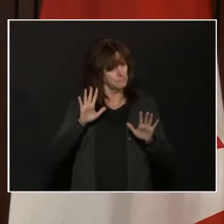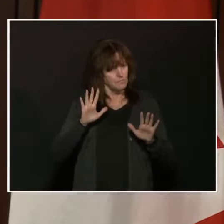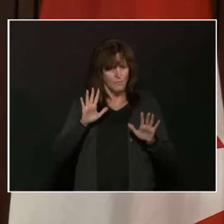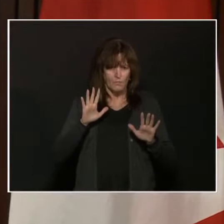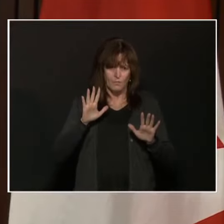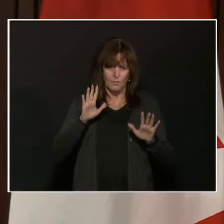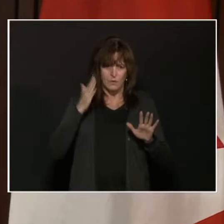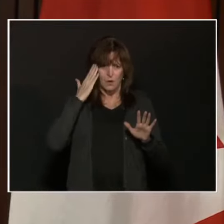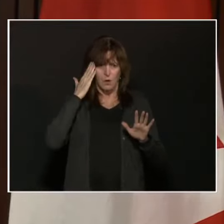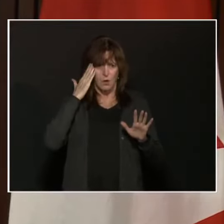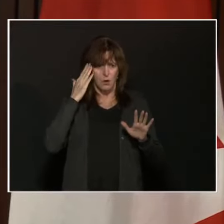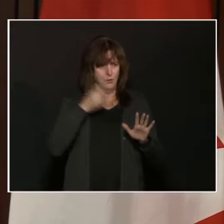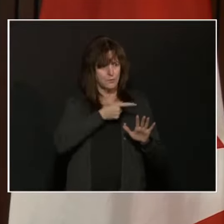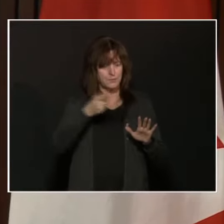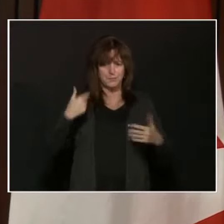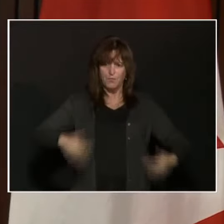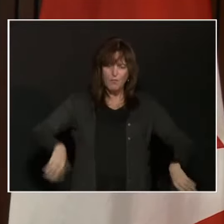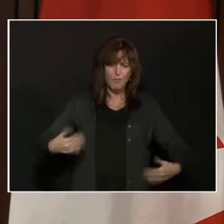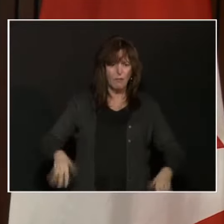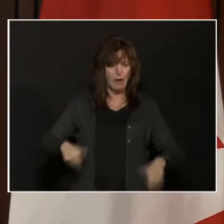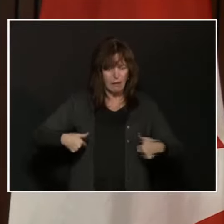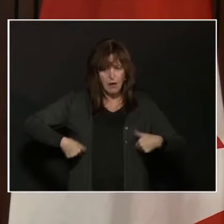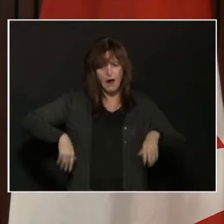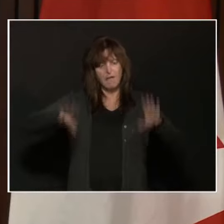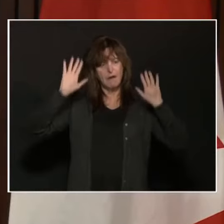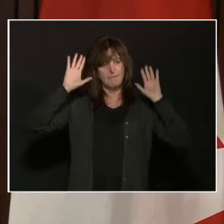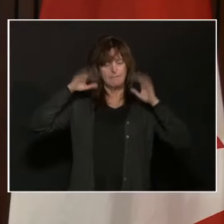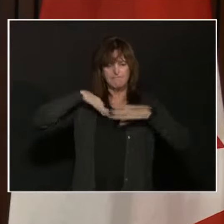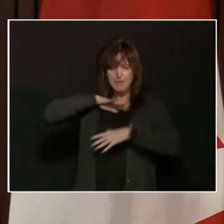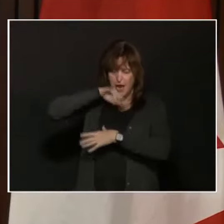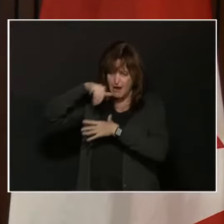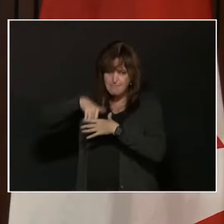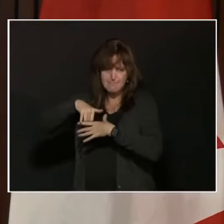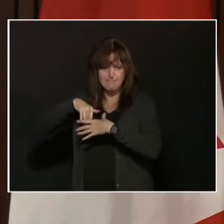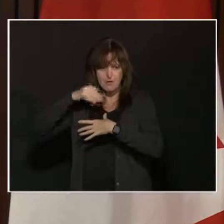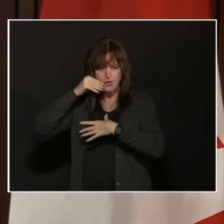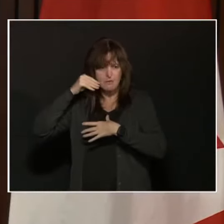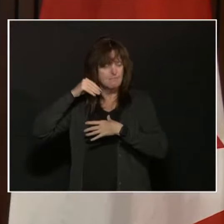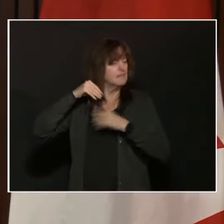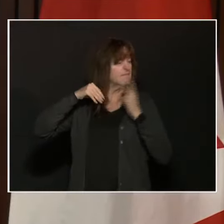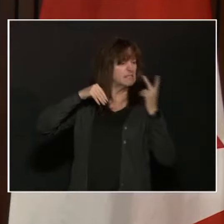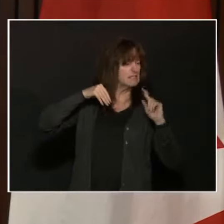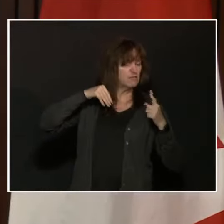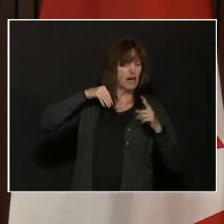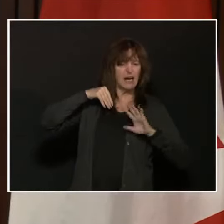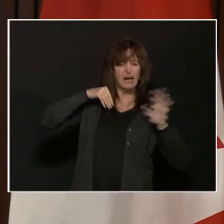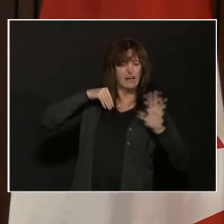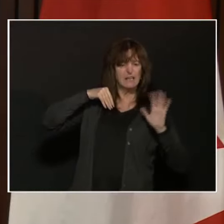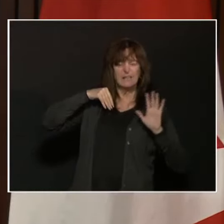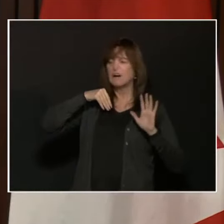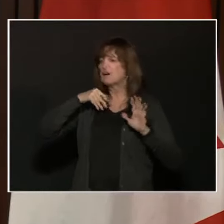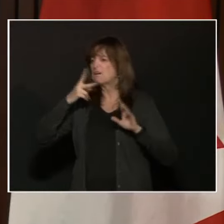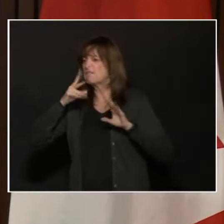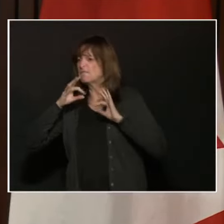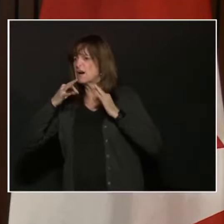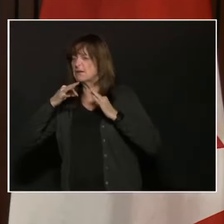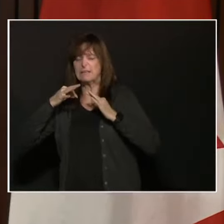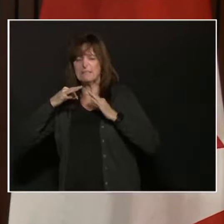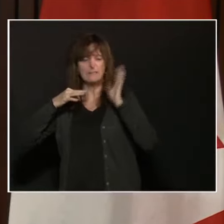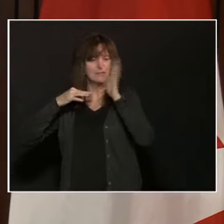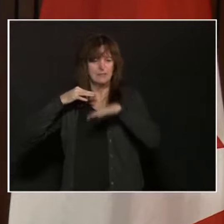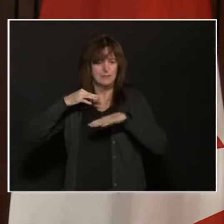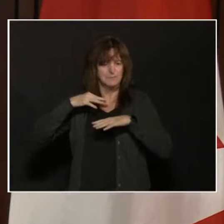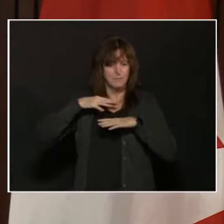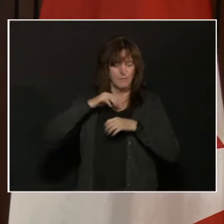sacrifices and many hard choices about seeing friends, about seeing loved ones, about where you work. But it is starting to work against